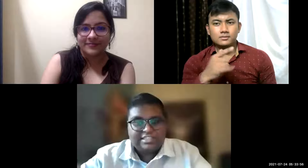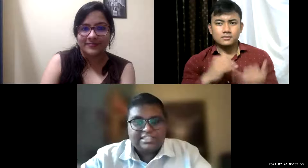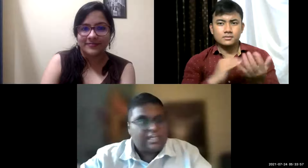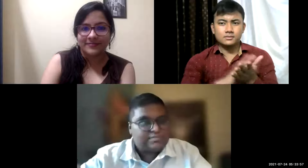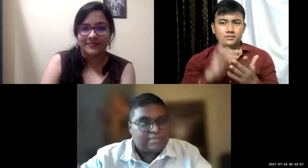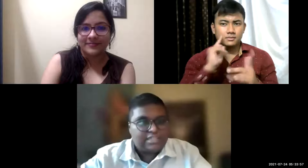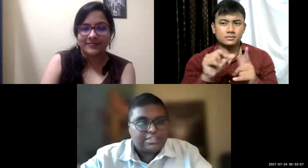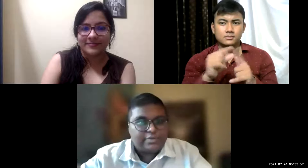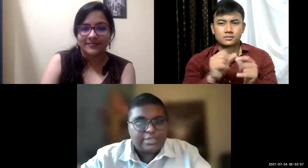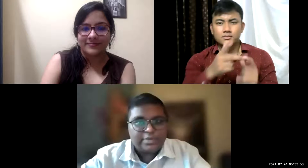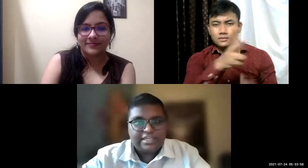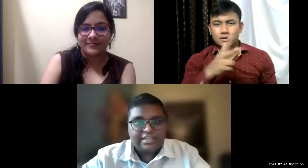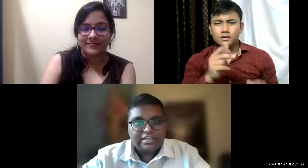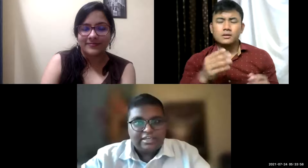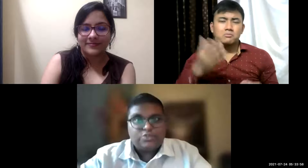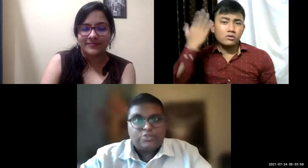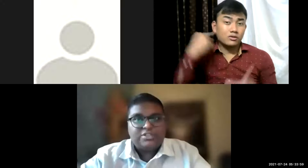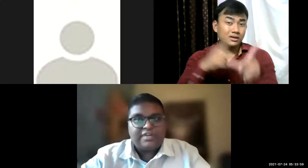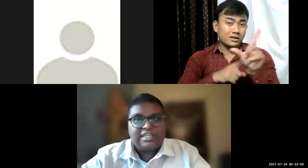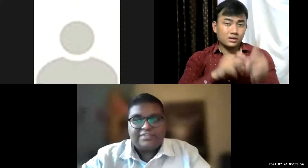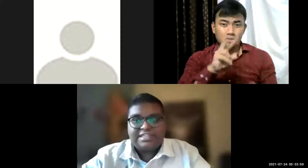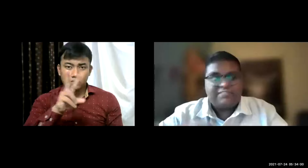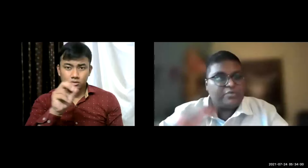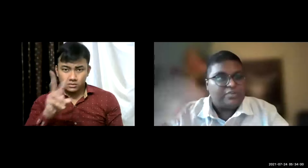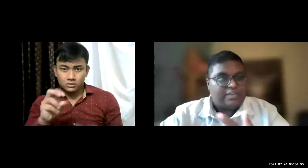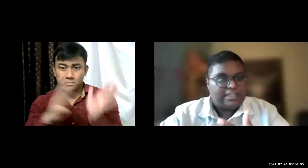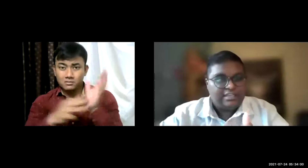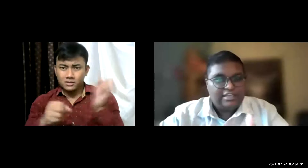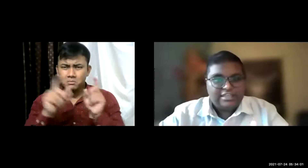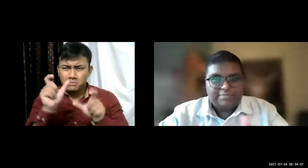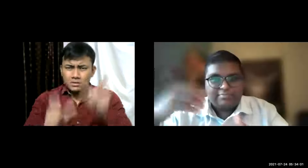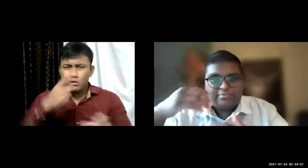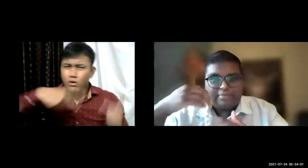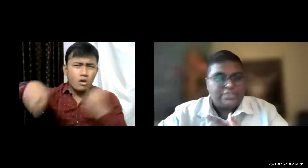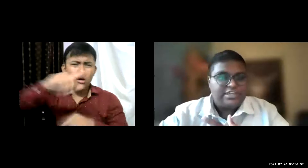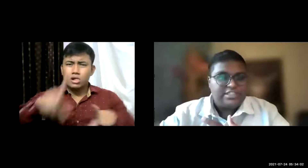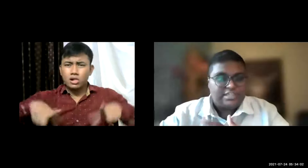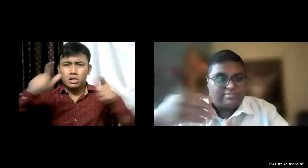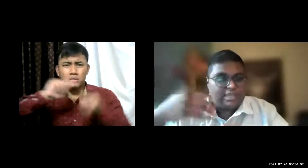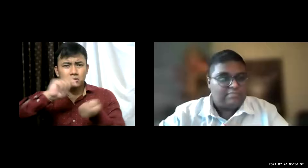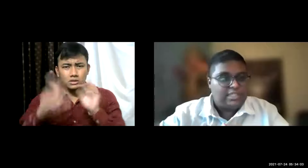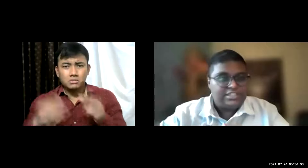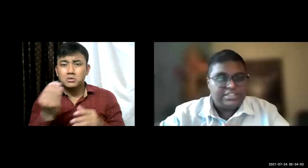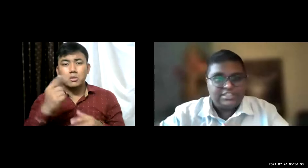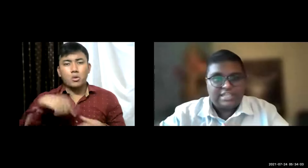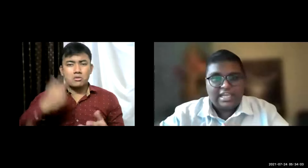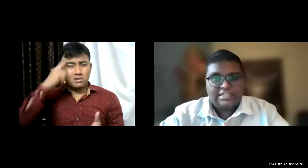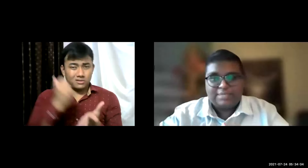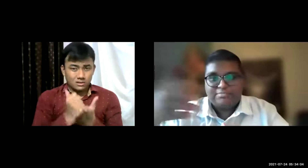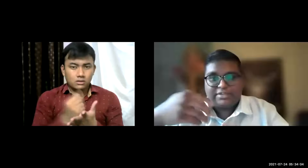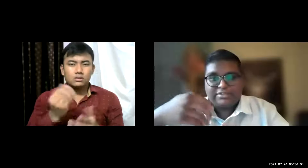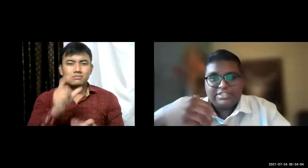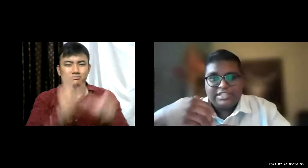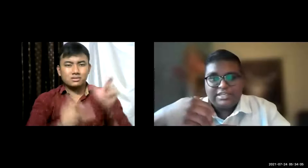past, since last March in 2020, so much of our lives have moved online. Some by choice, some by compulsion, and